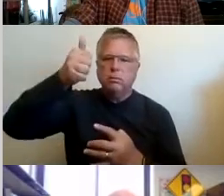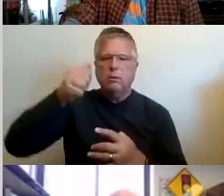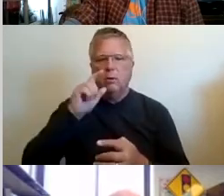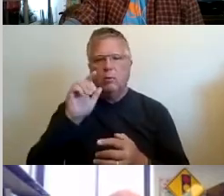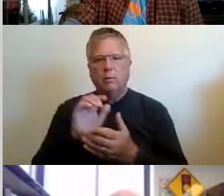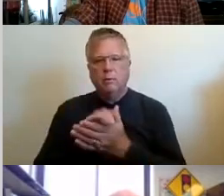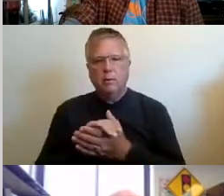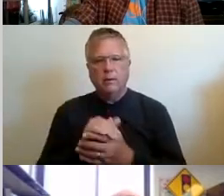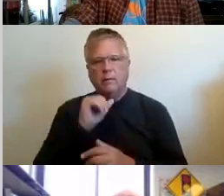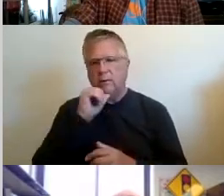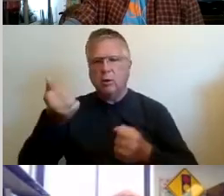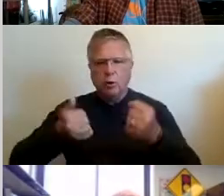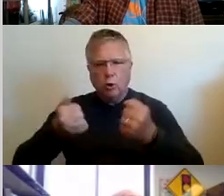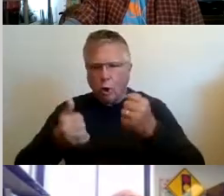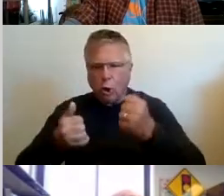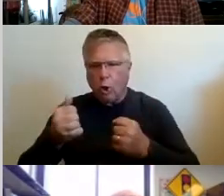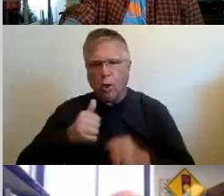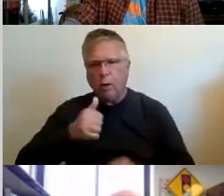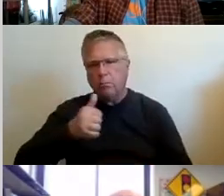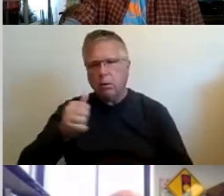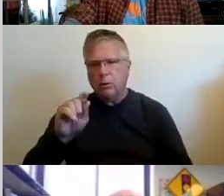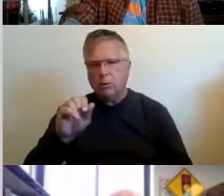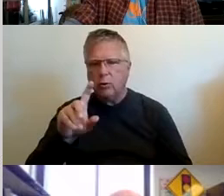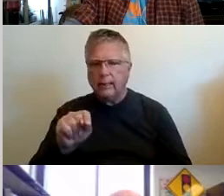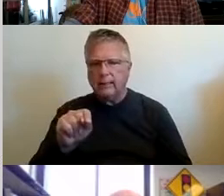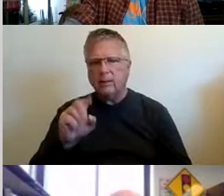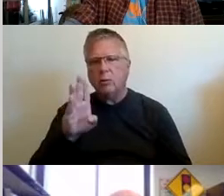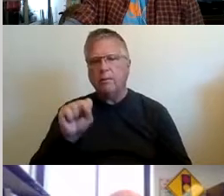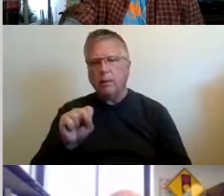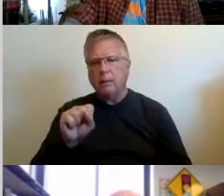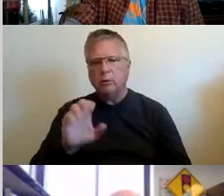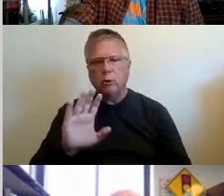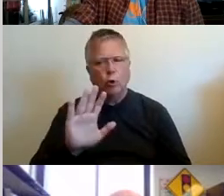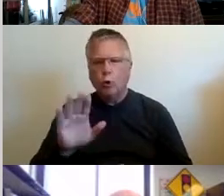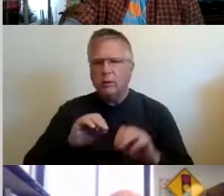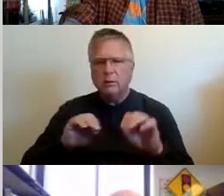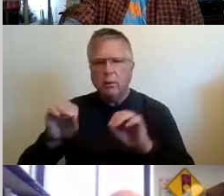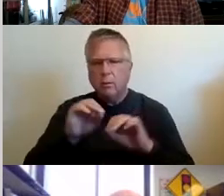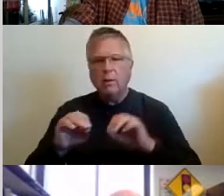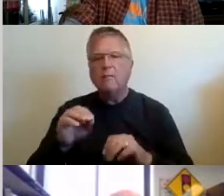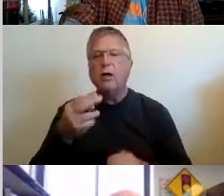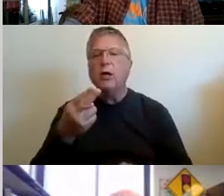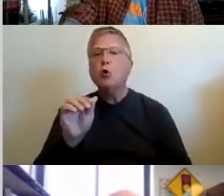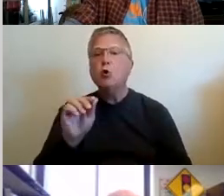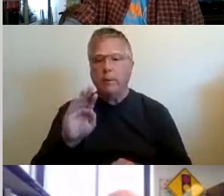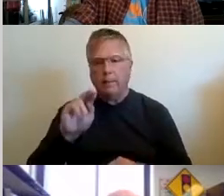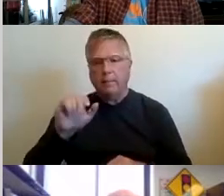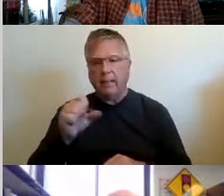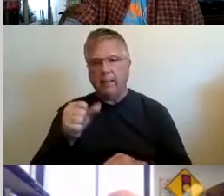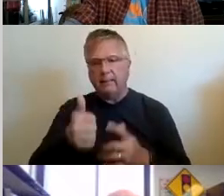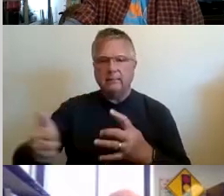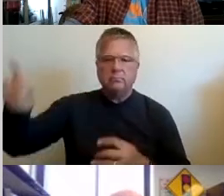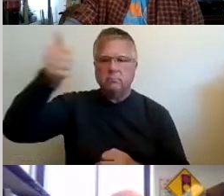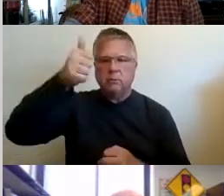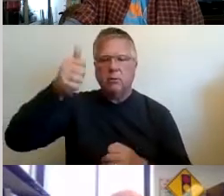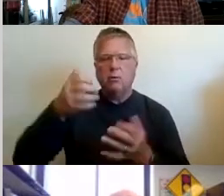it's not car, public transit, bus, or a scooter, is the mobility of human being, and that's our ultimate goal. We